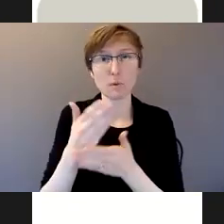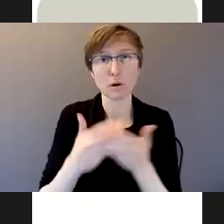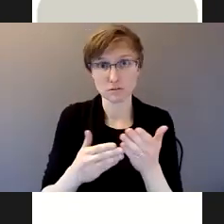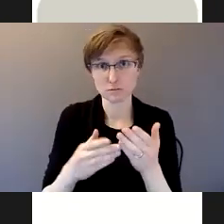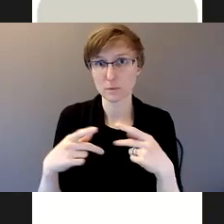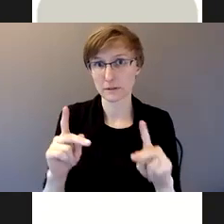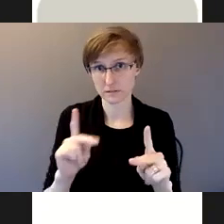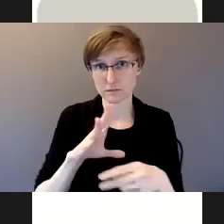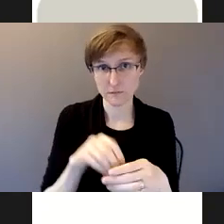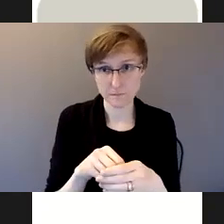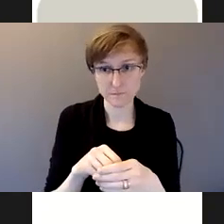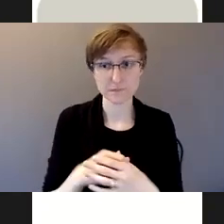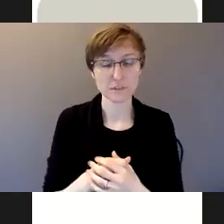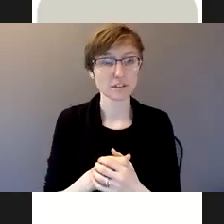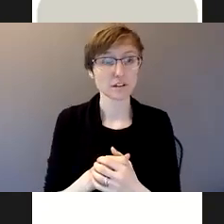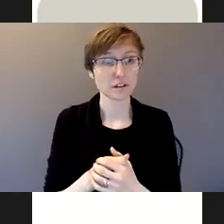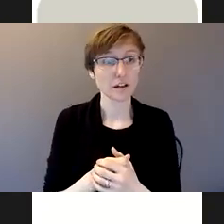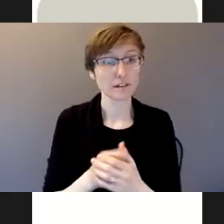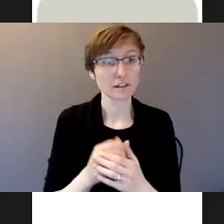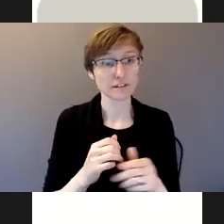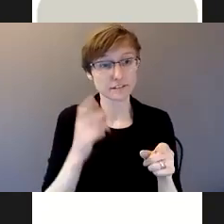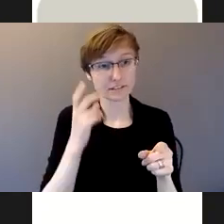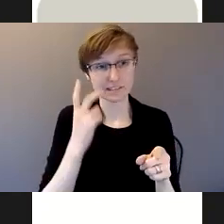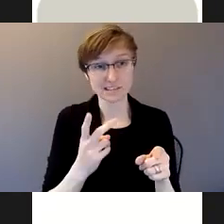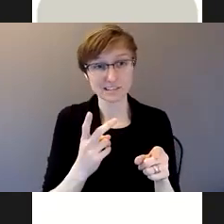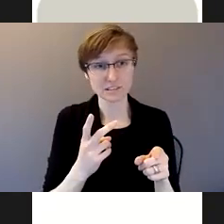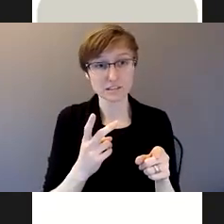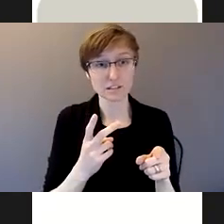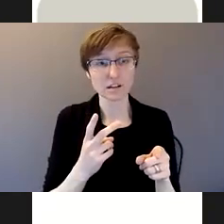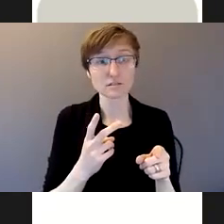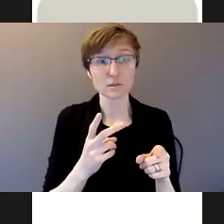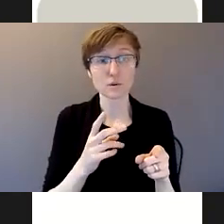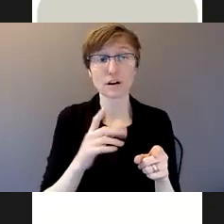be certain ways that it's executed, and only certain people can be witnesses.